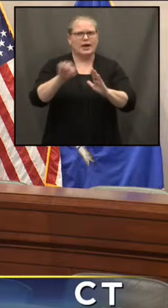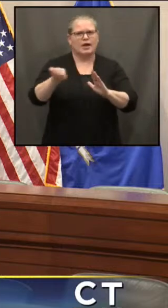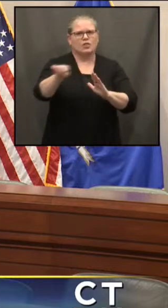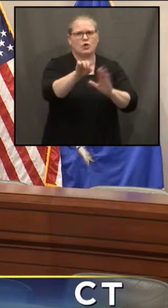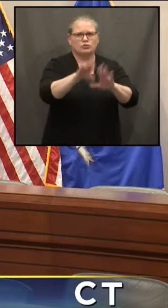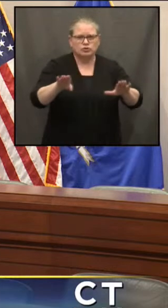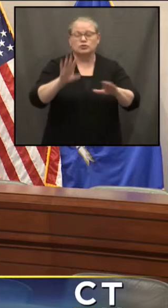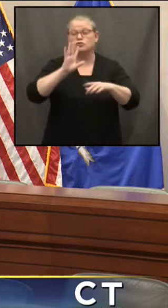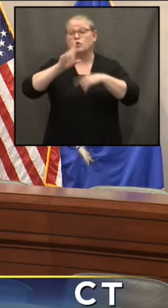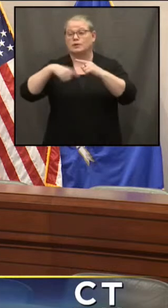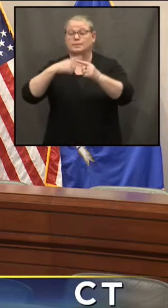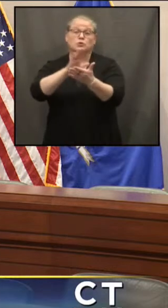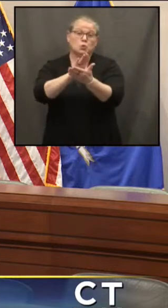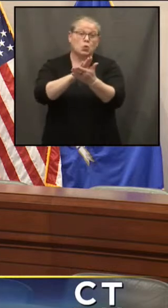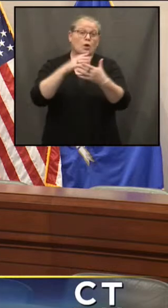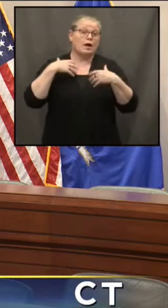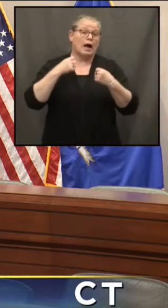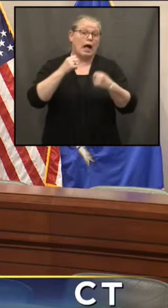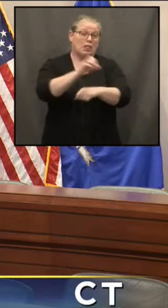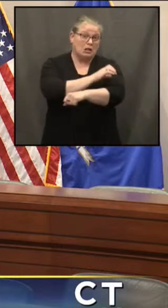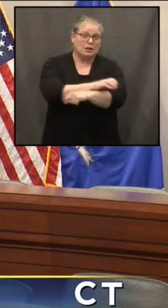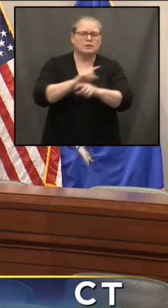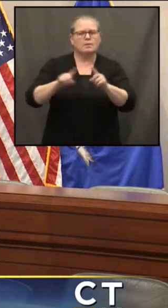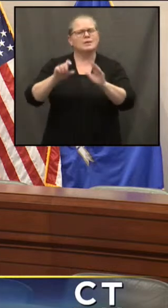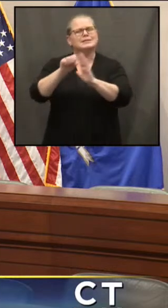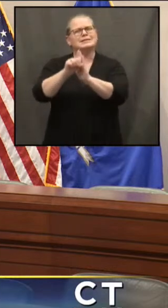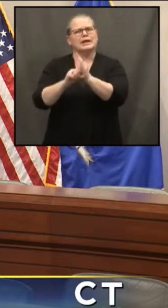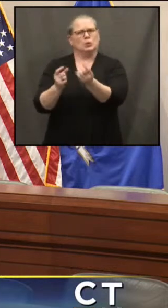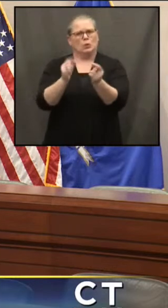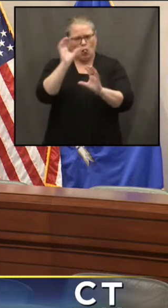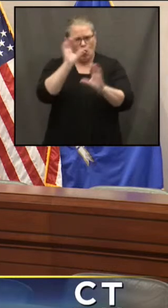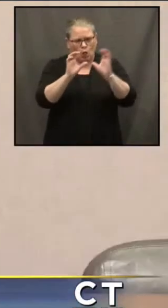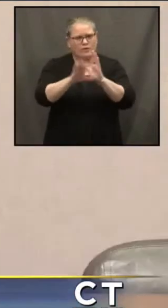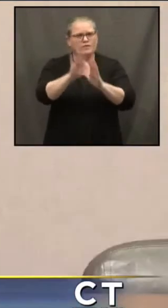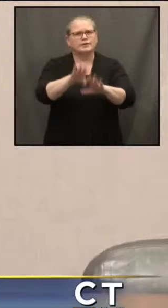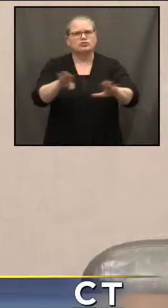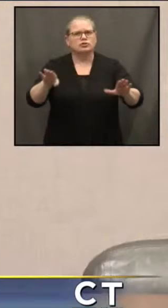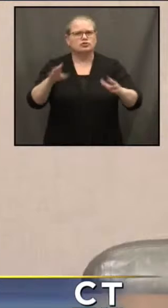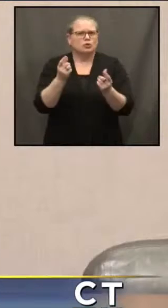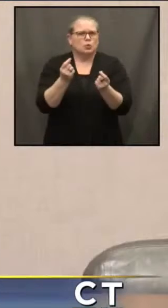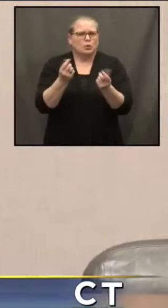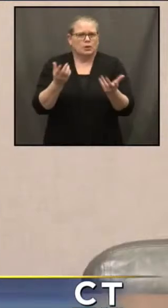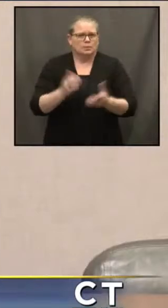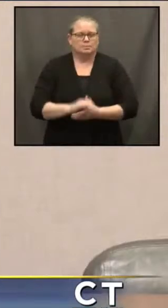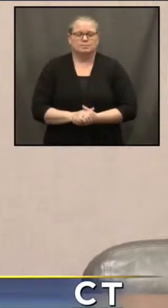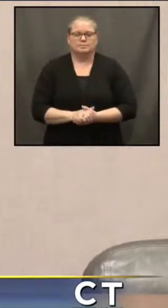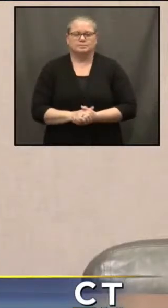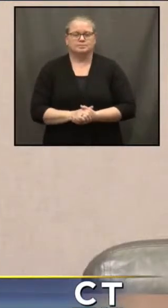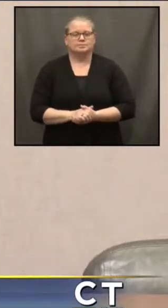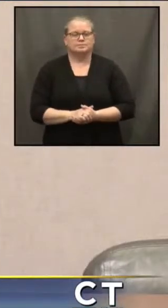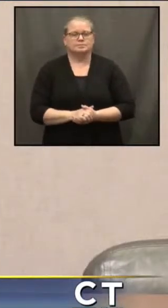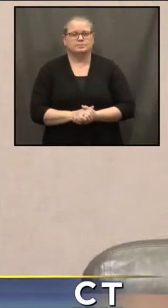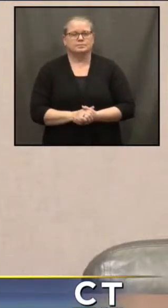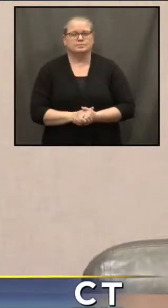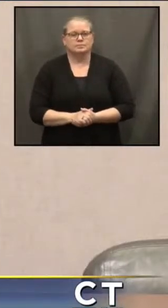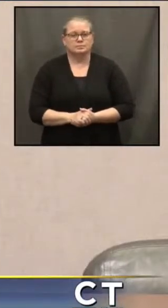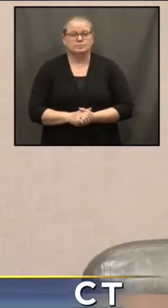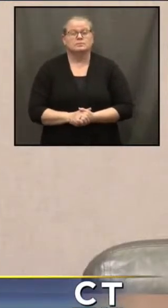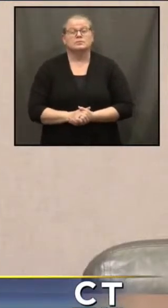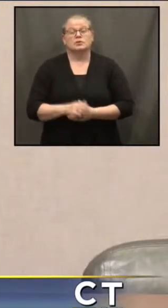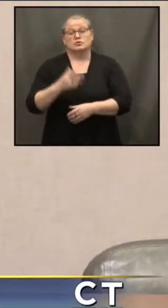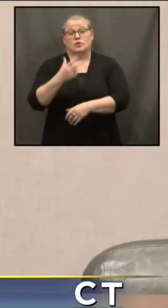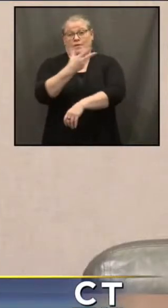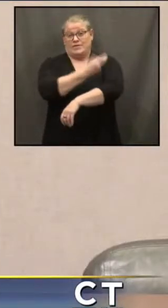Could you expand on the state's efforts? So we've had a very robust vaccine equity